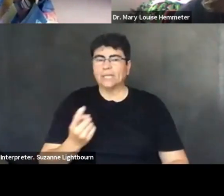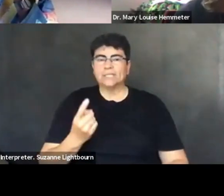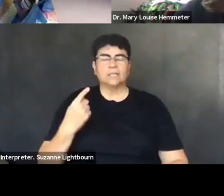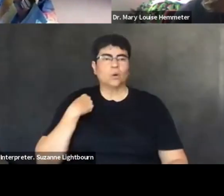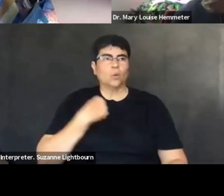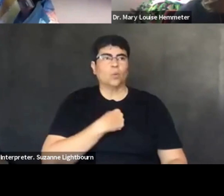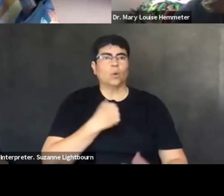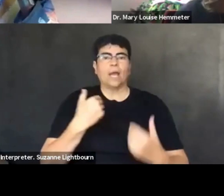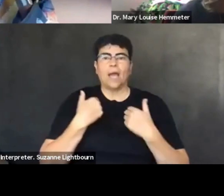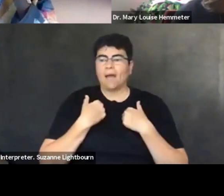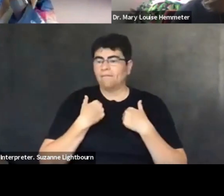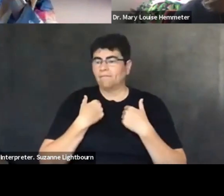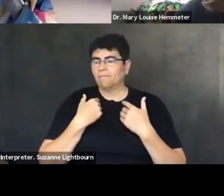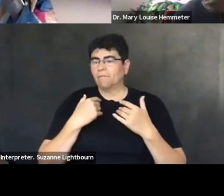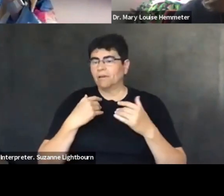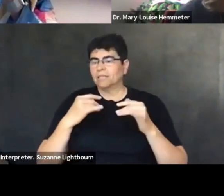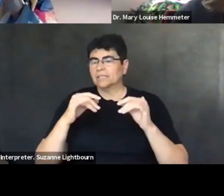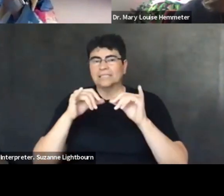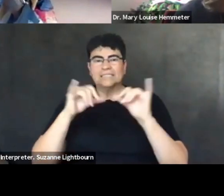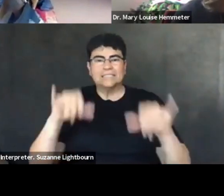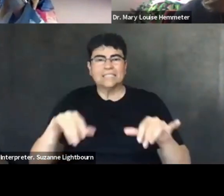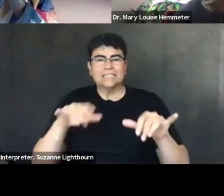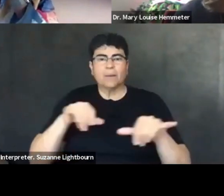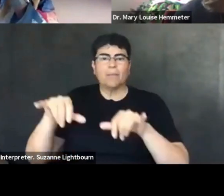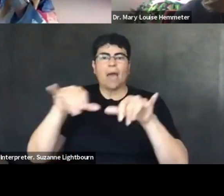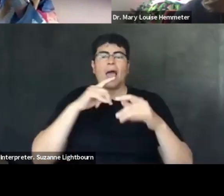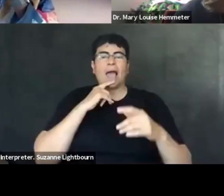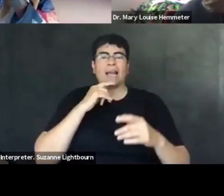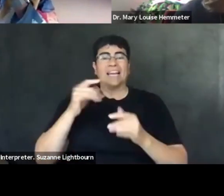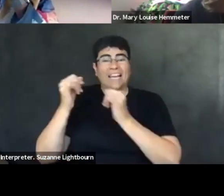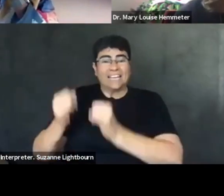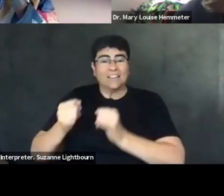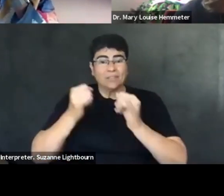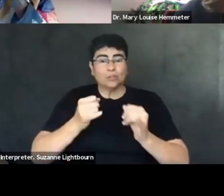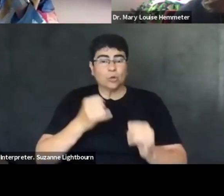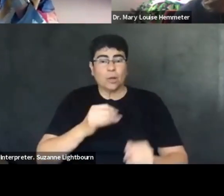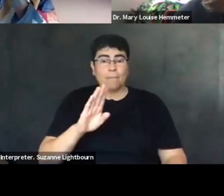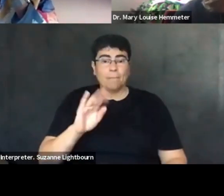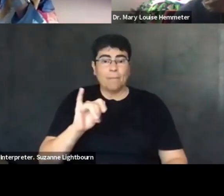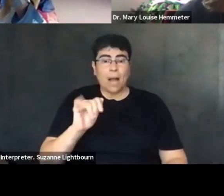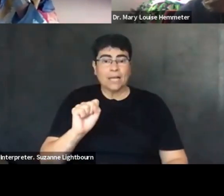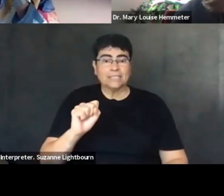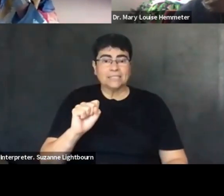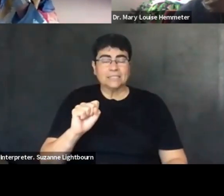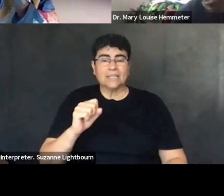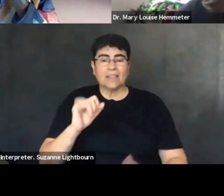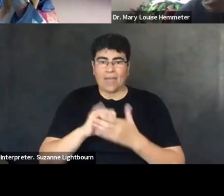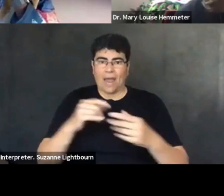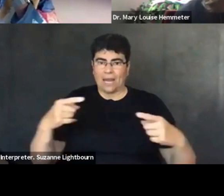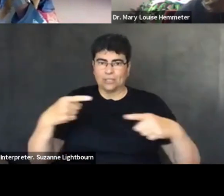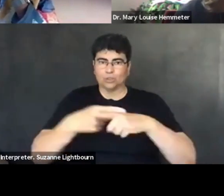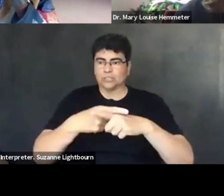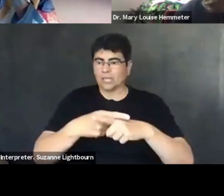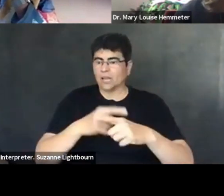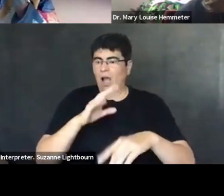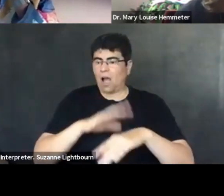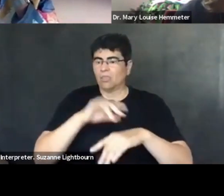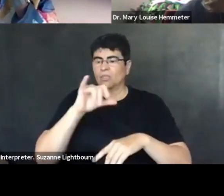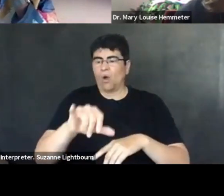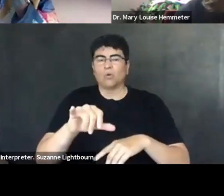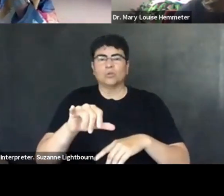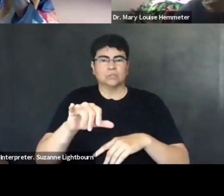have systematic and individual biases that intersect along those